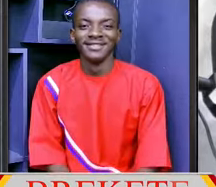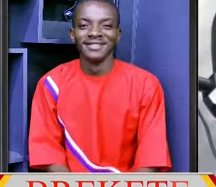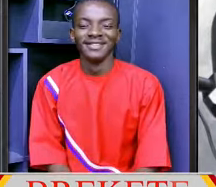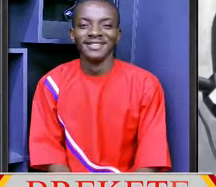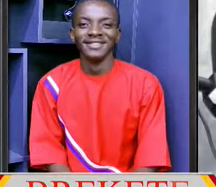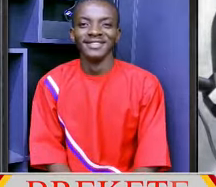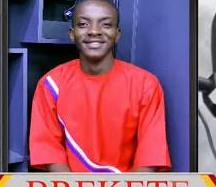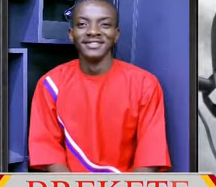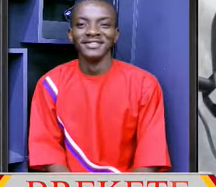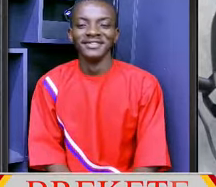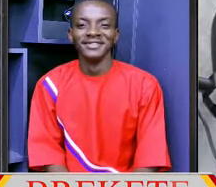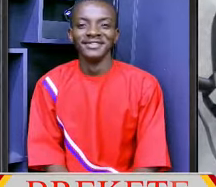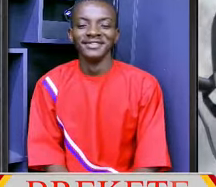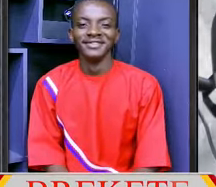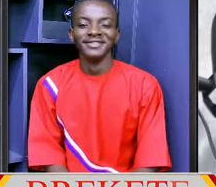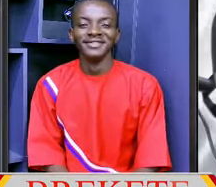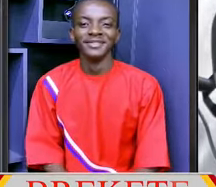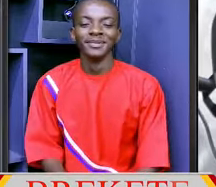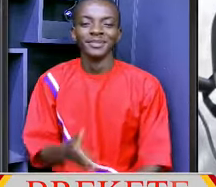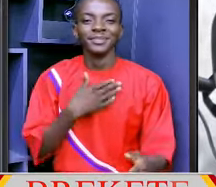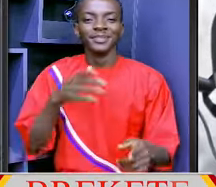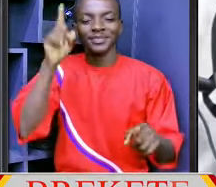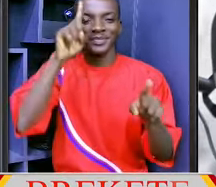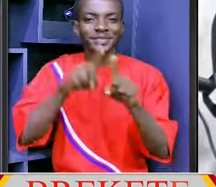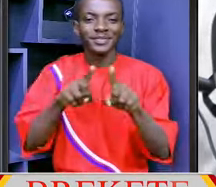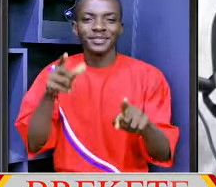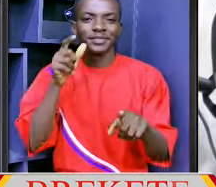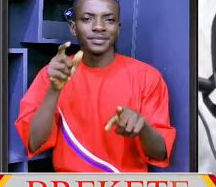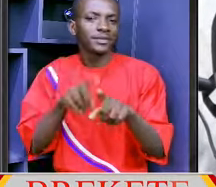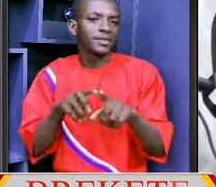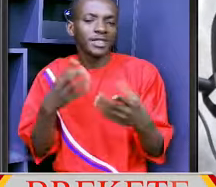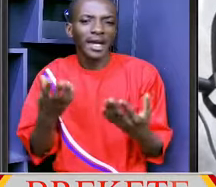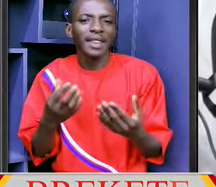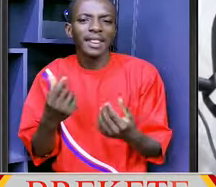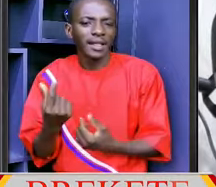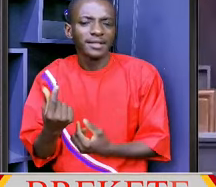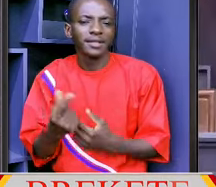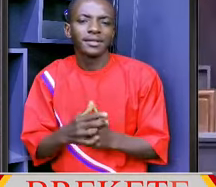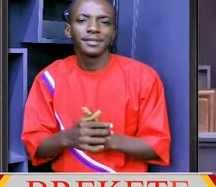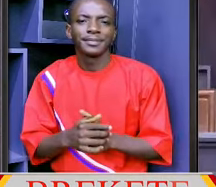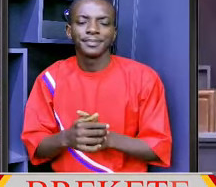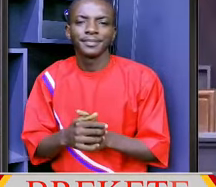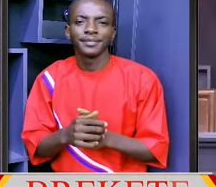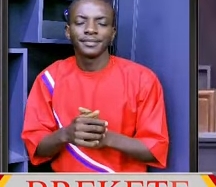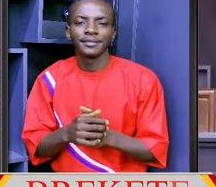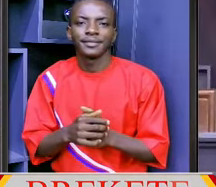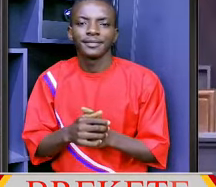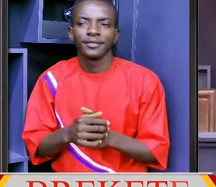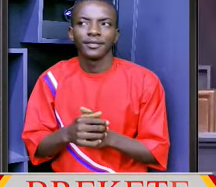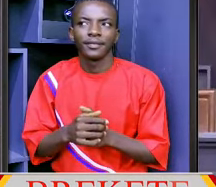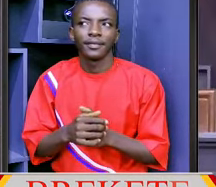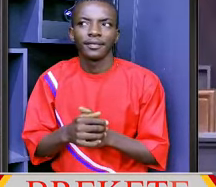J'aime-moi. My brothers, my sisters, at least.